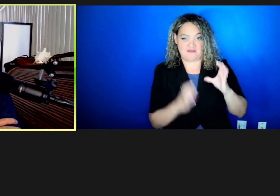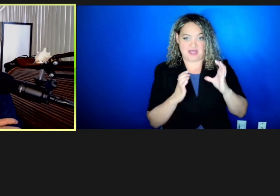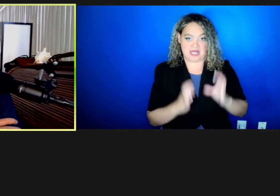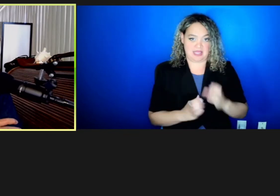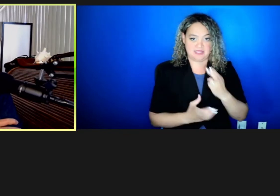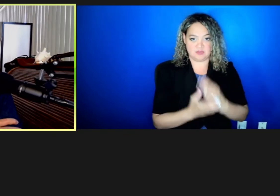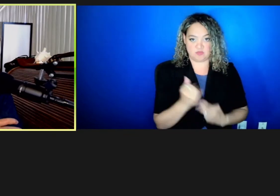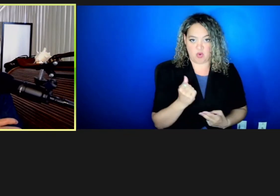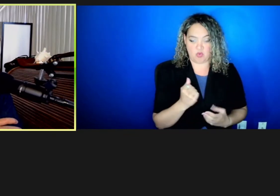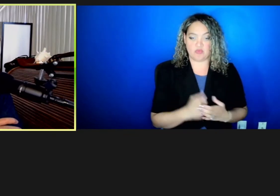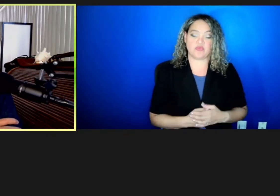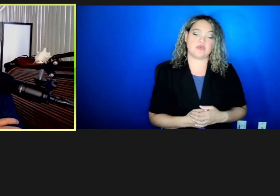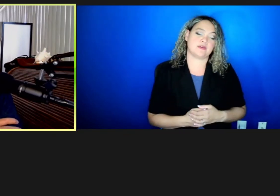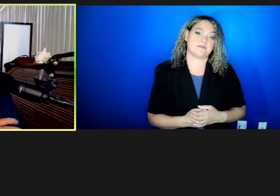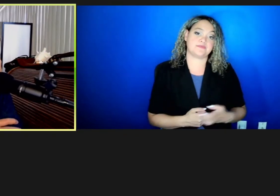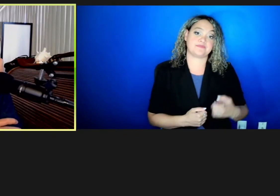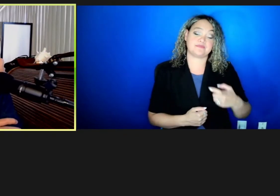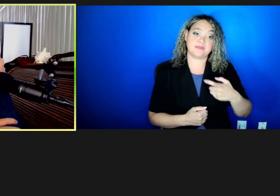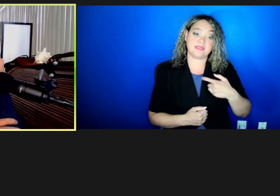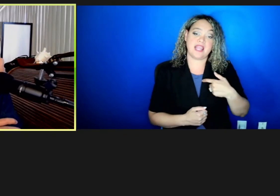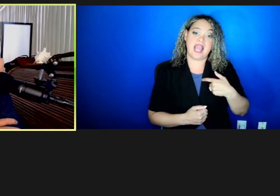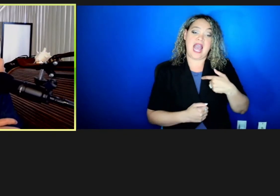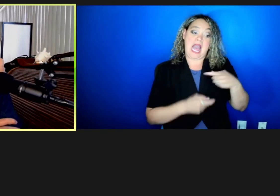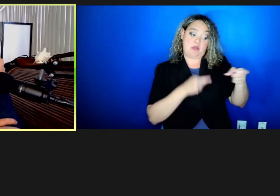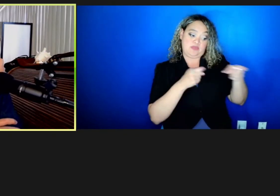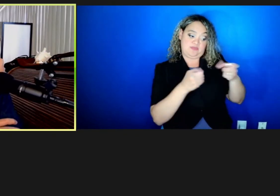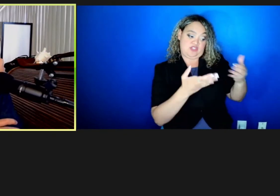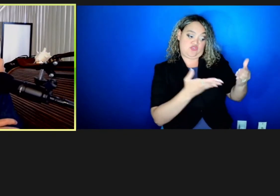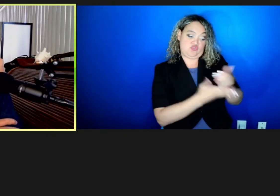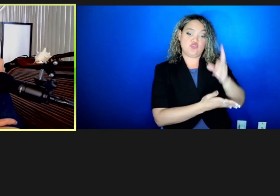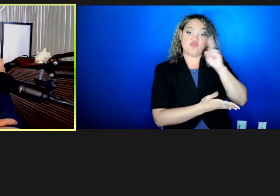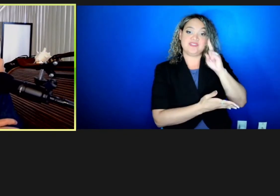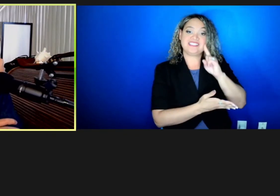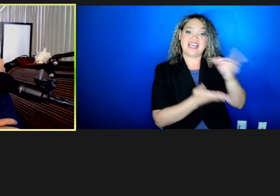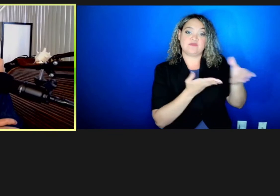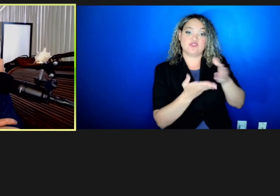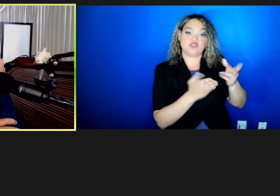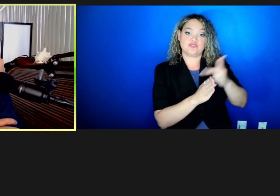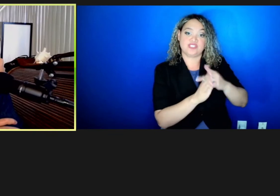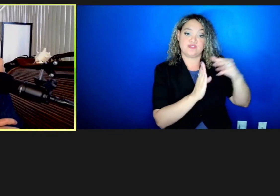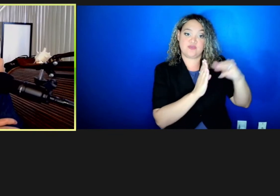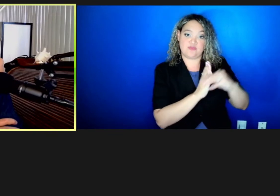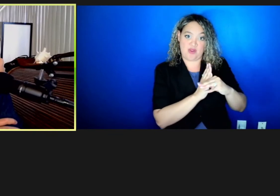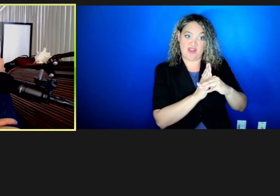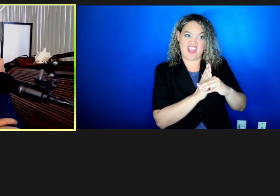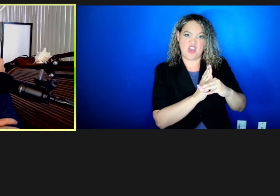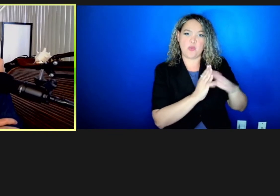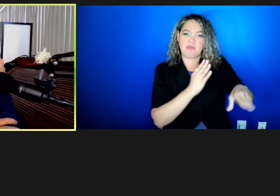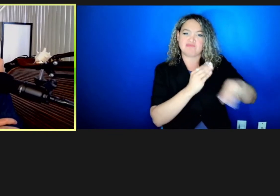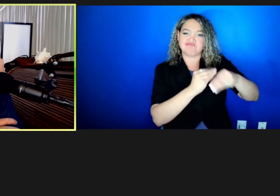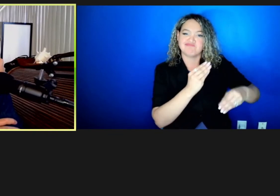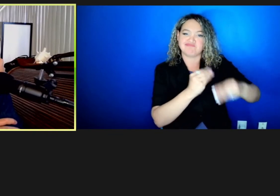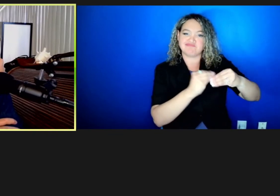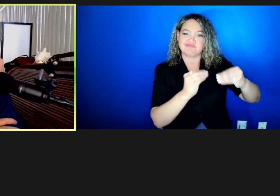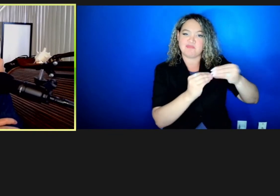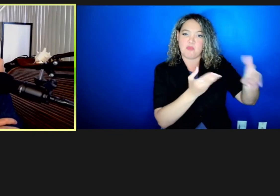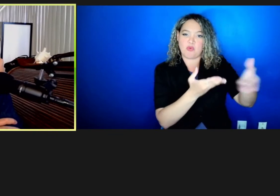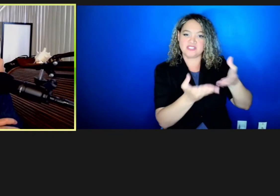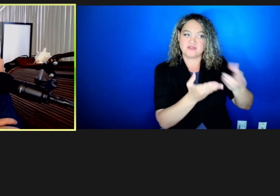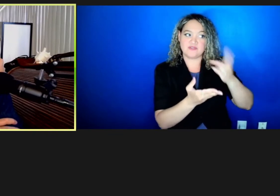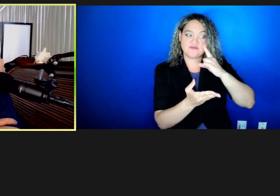was managing a new deaf services program as part of our expanding services for people with